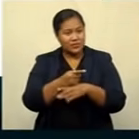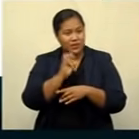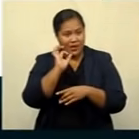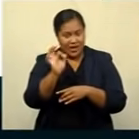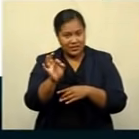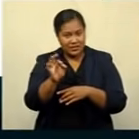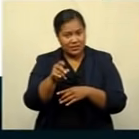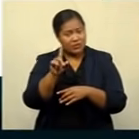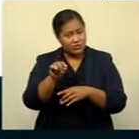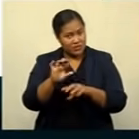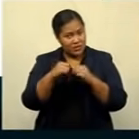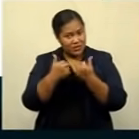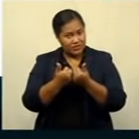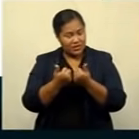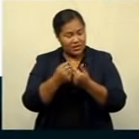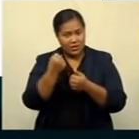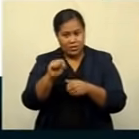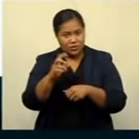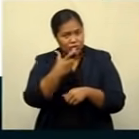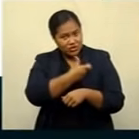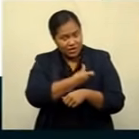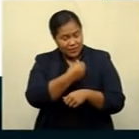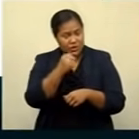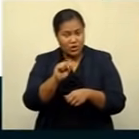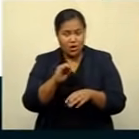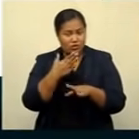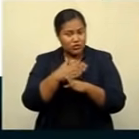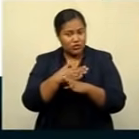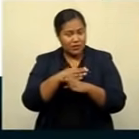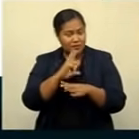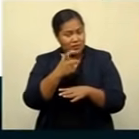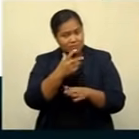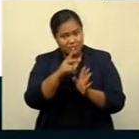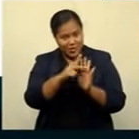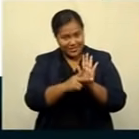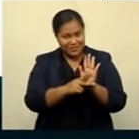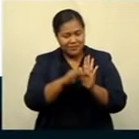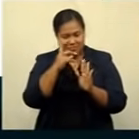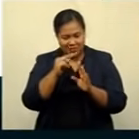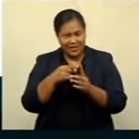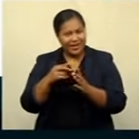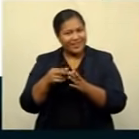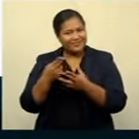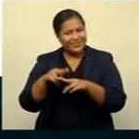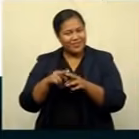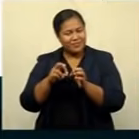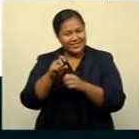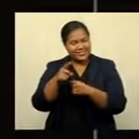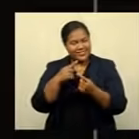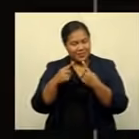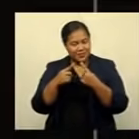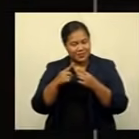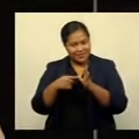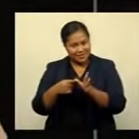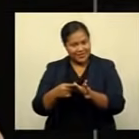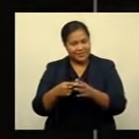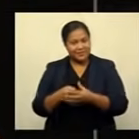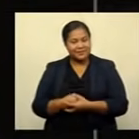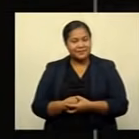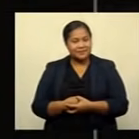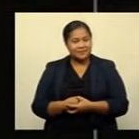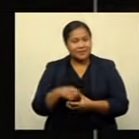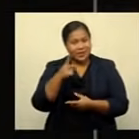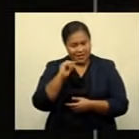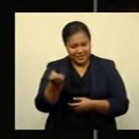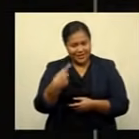asking, do you agree with the no jab, no job policy? Visit our FBC News website to answer. And you can